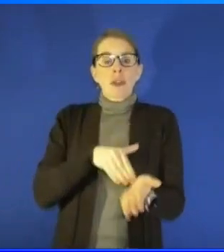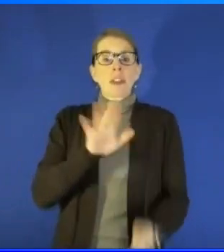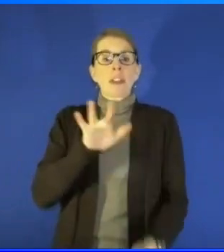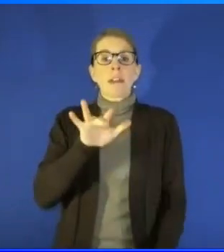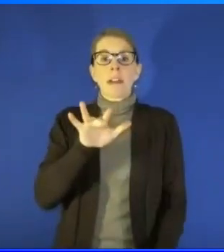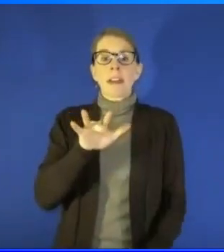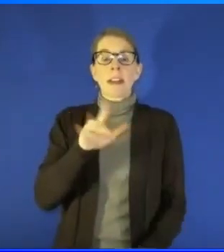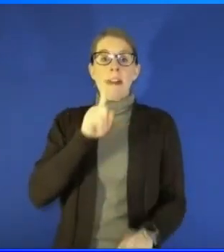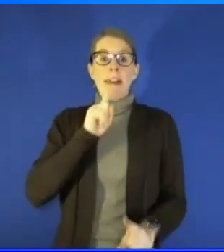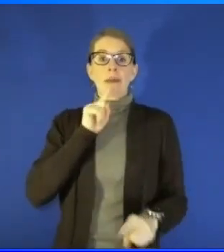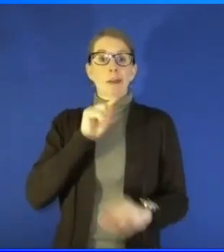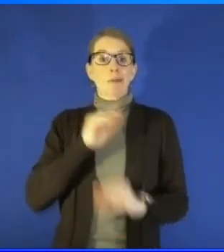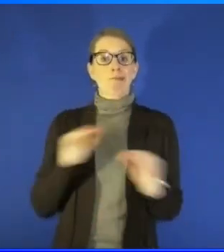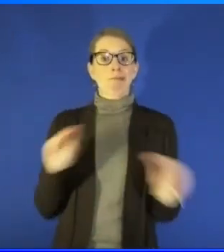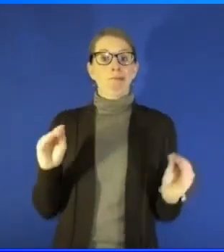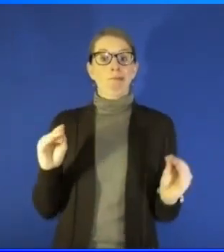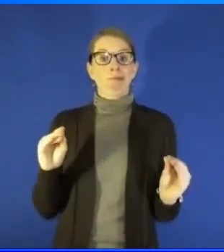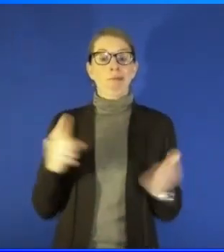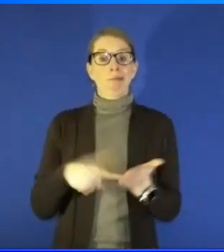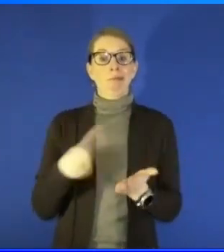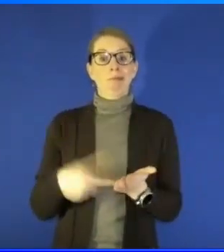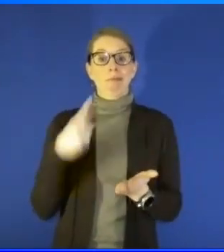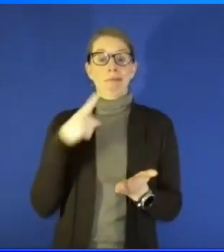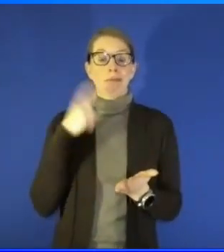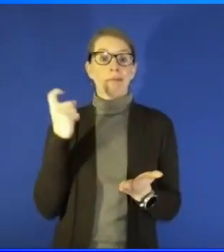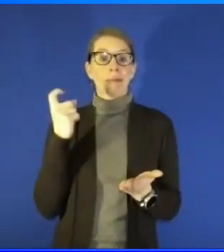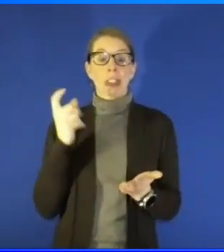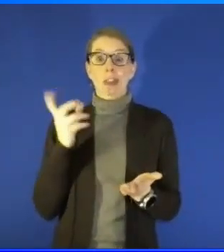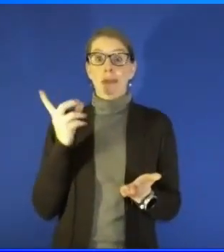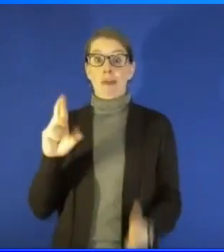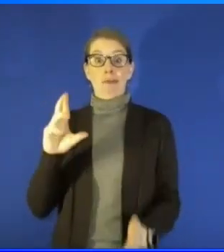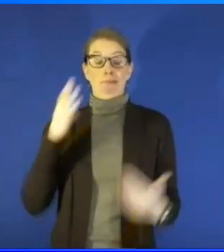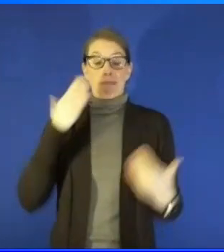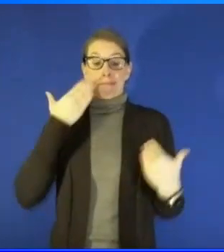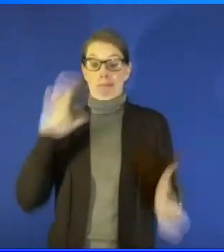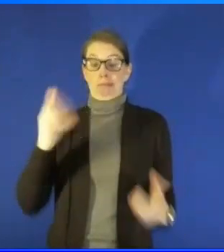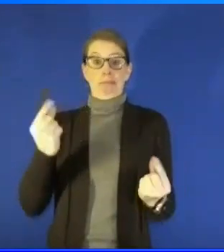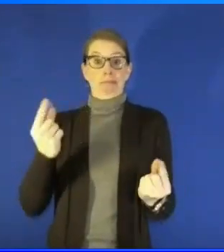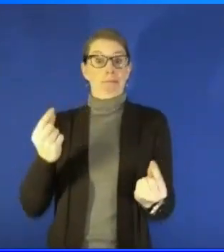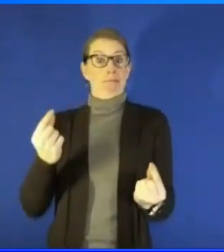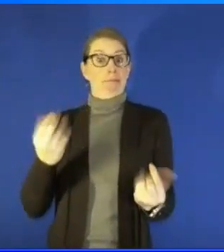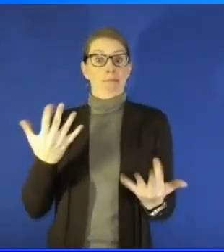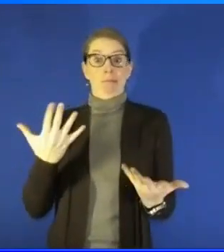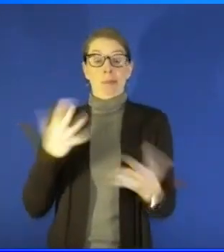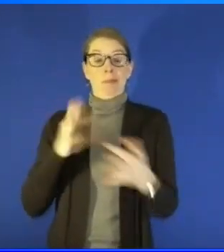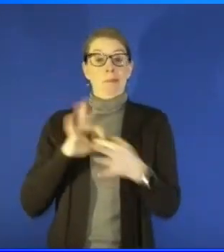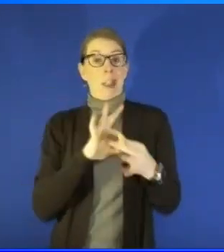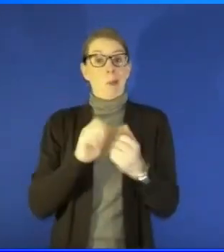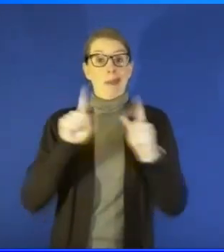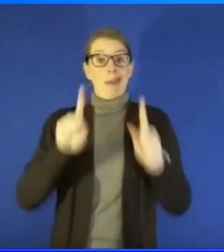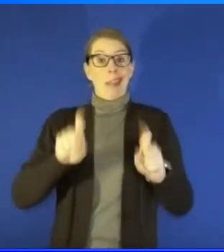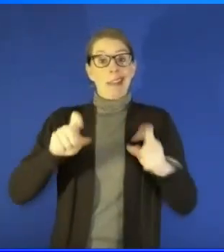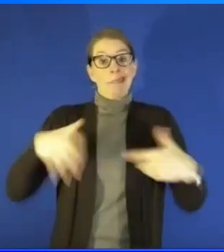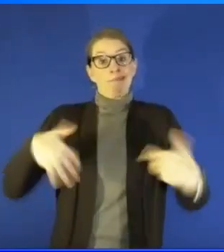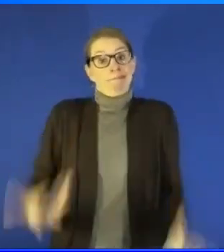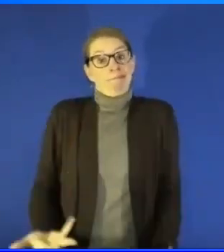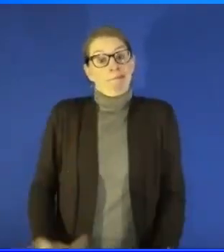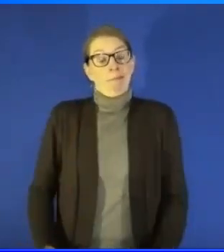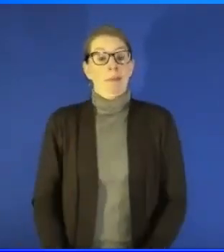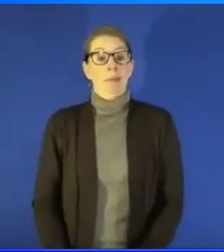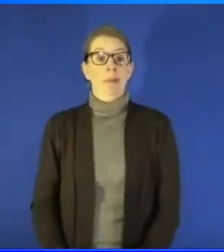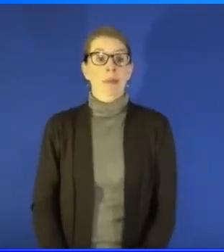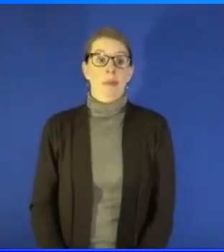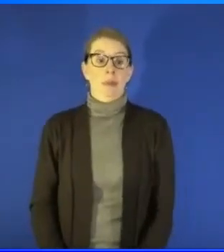answers sometimes because, the doctor doesn't know for sure what to do in terms of testing. So this is where the